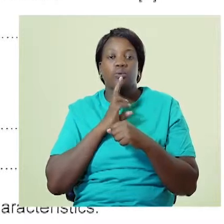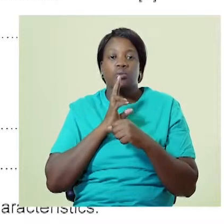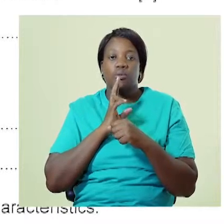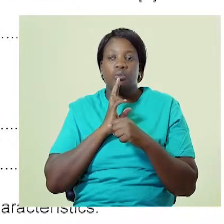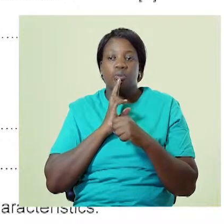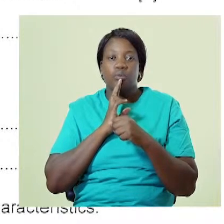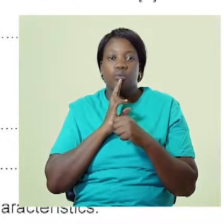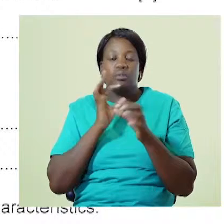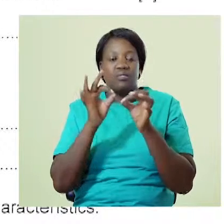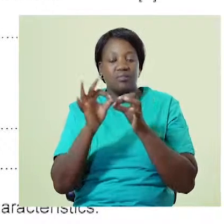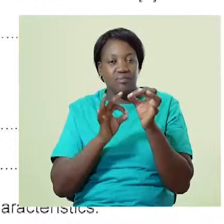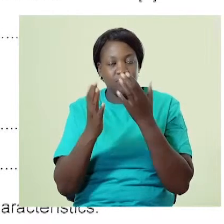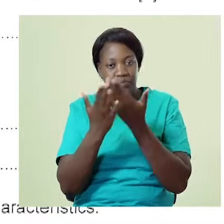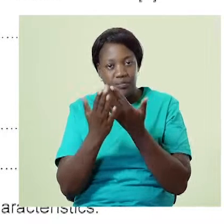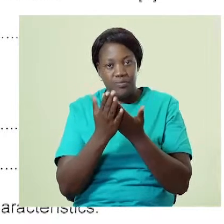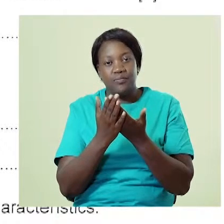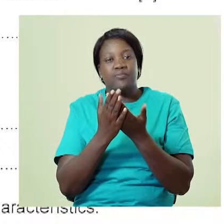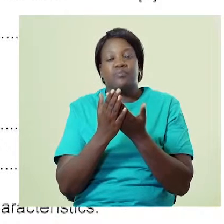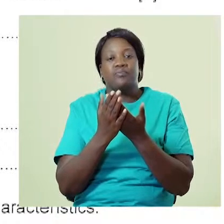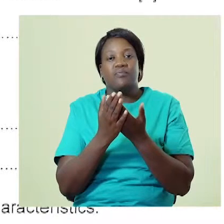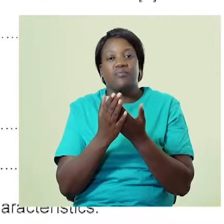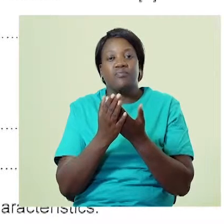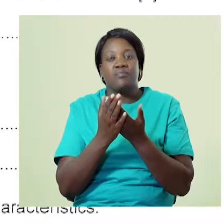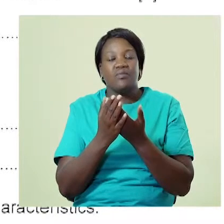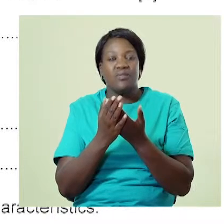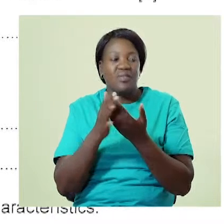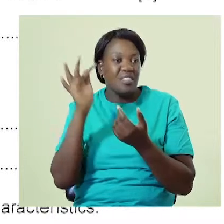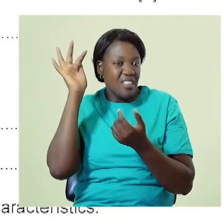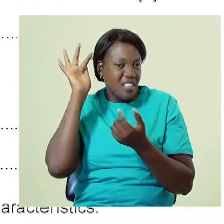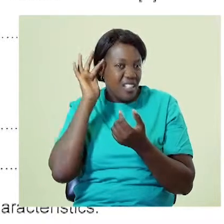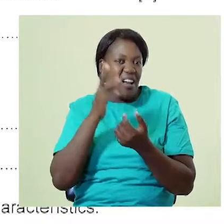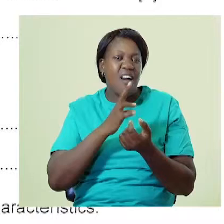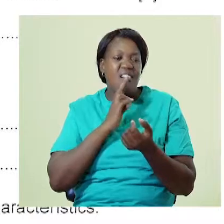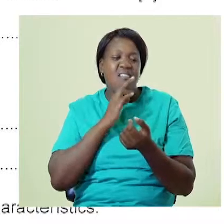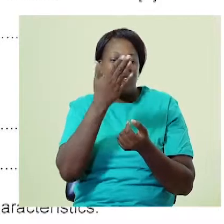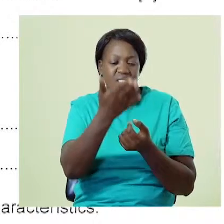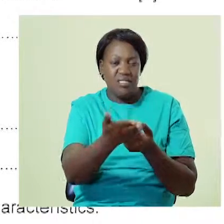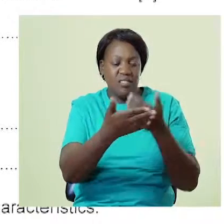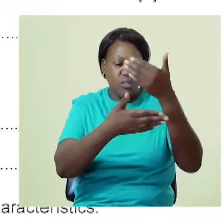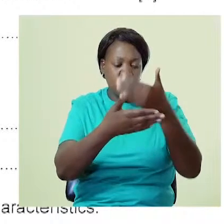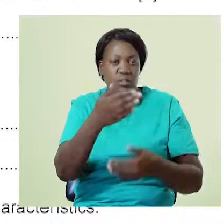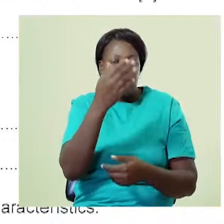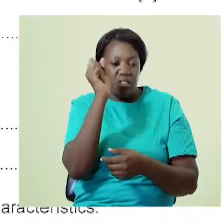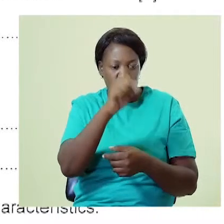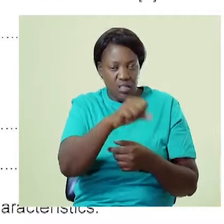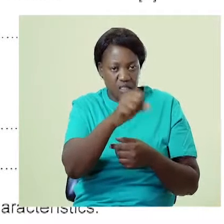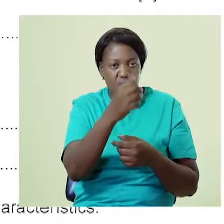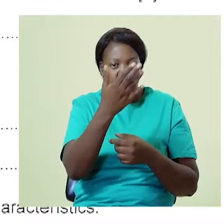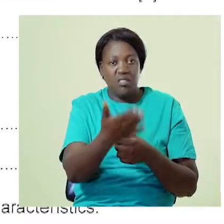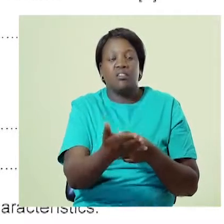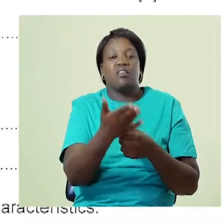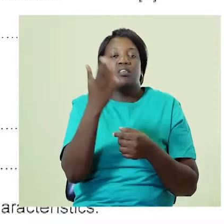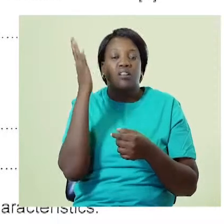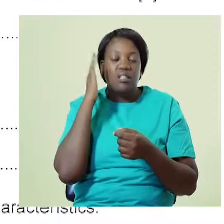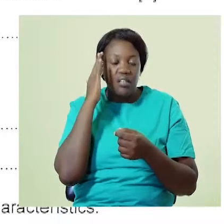some application. This basically means you will hear the answers straight from the text. You will have to apply the answer from what